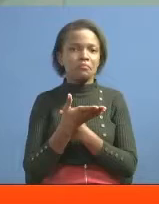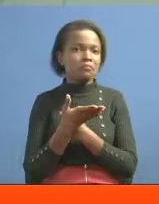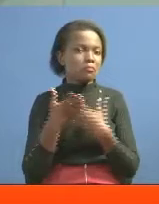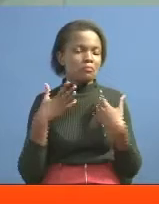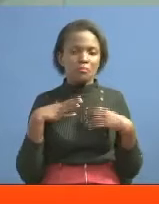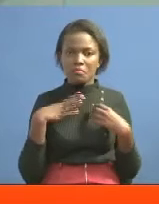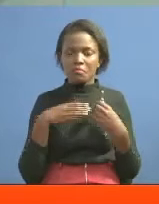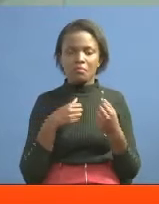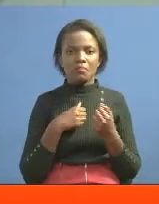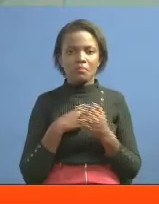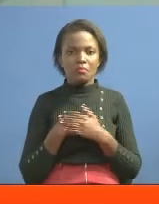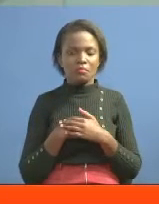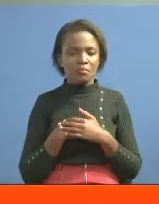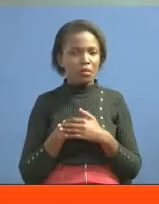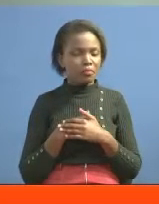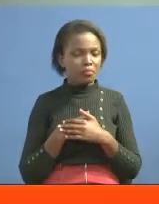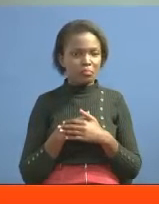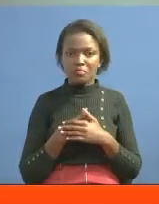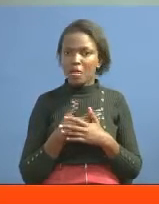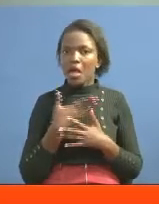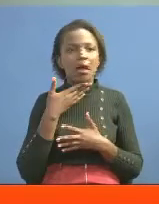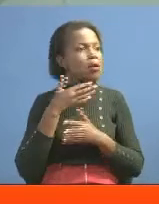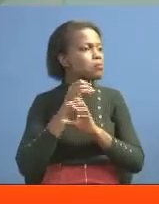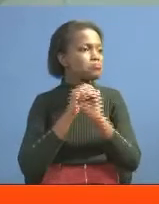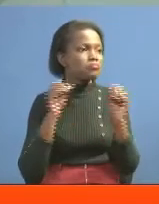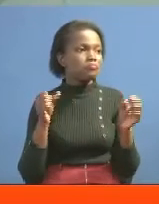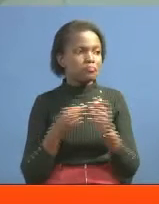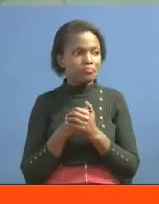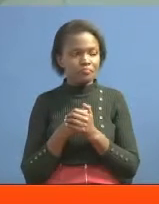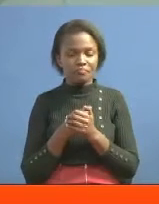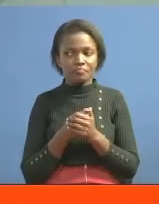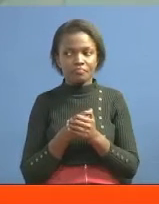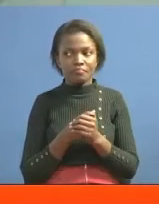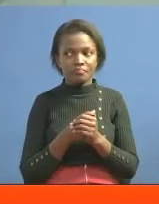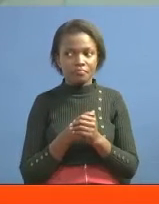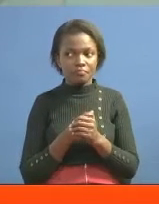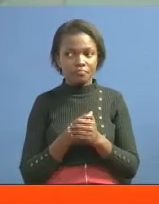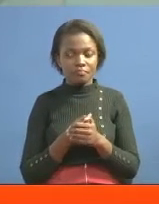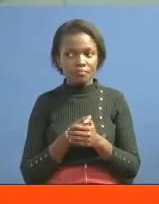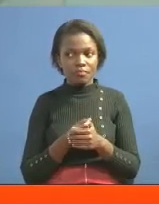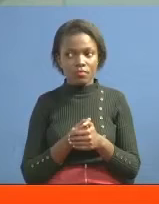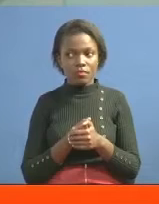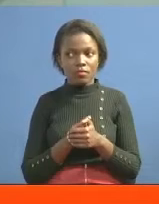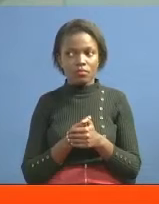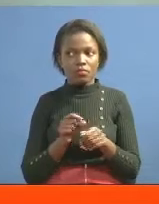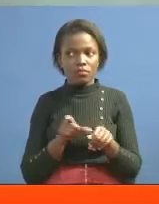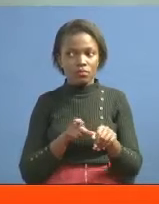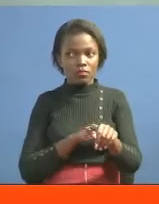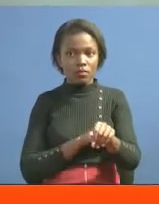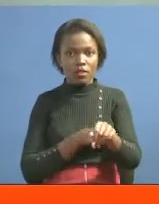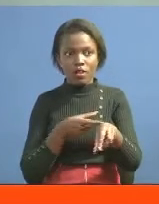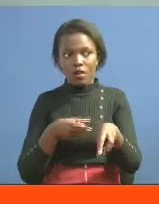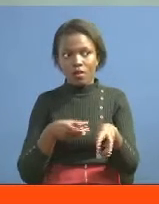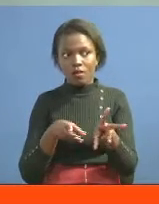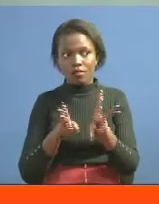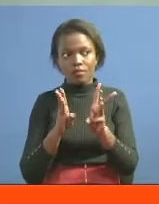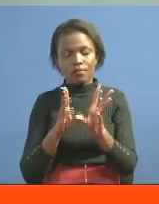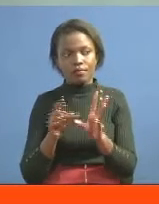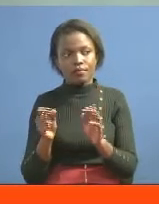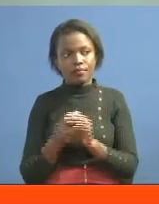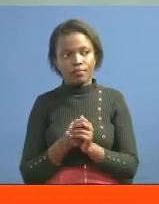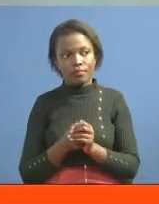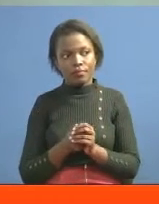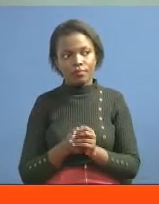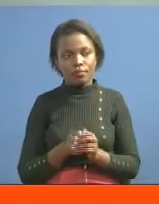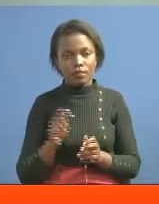very ambitious about, enthusiastic about it. It's still a long way to go. So let's talk about